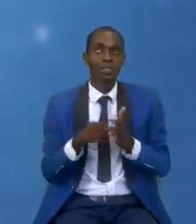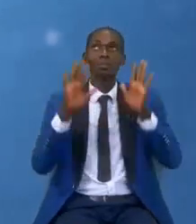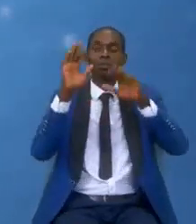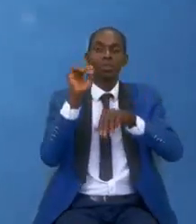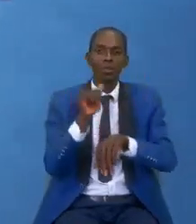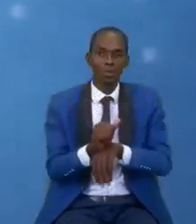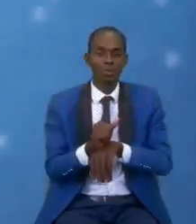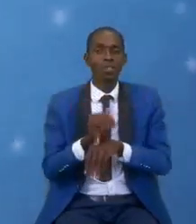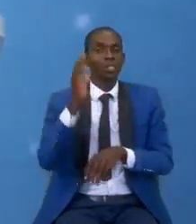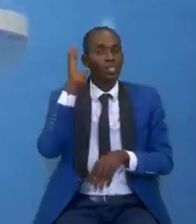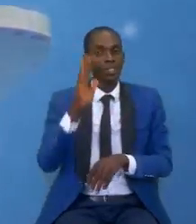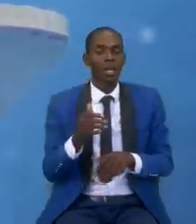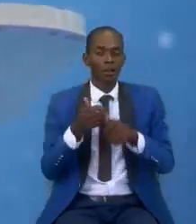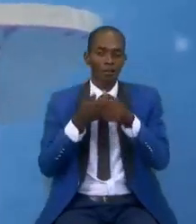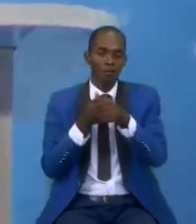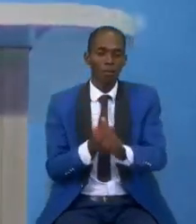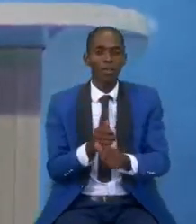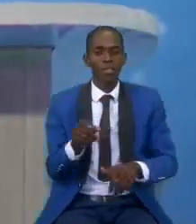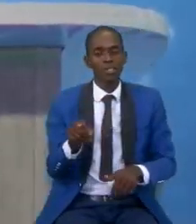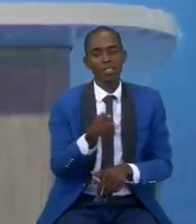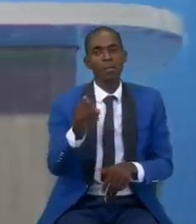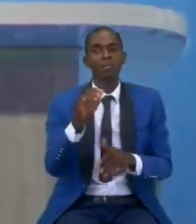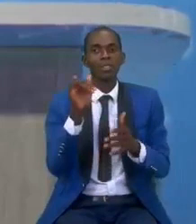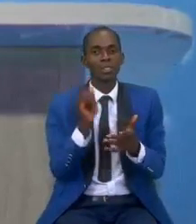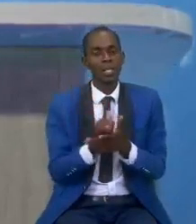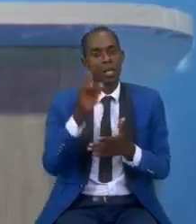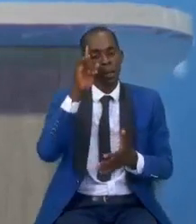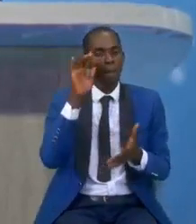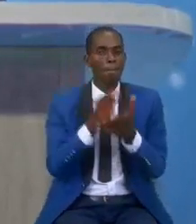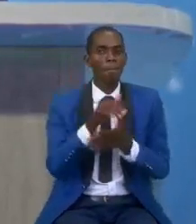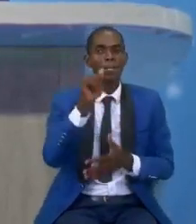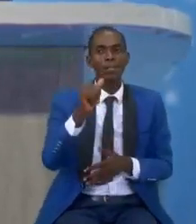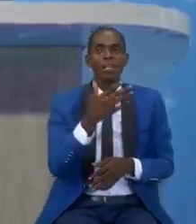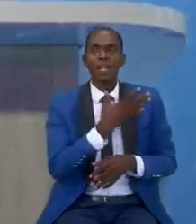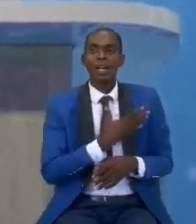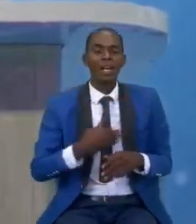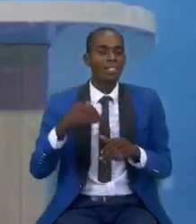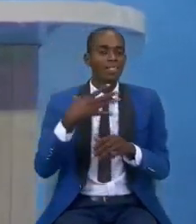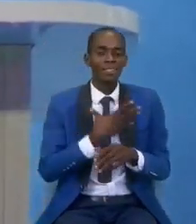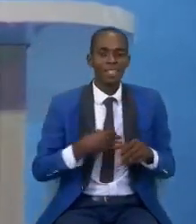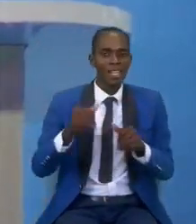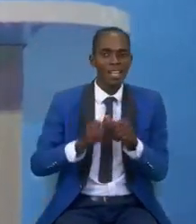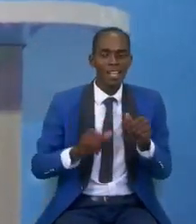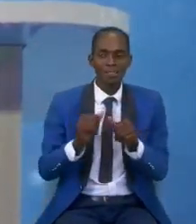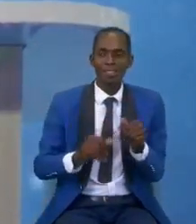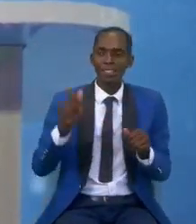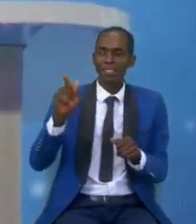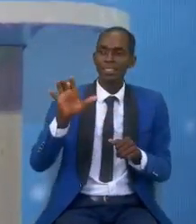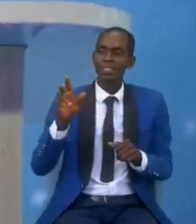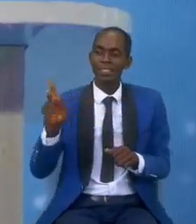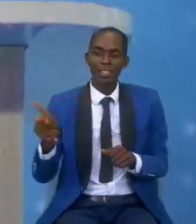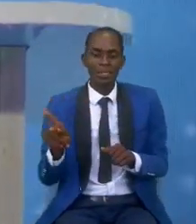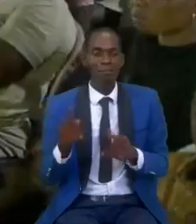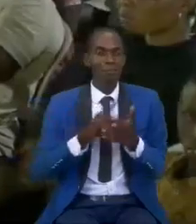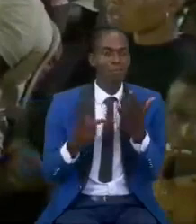believe. And every GCK event, the gospel for every creature, miracles has always